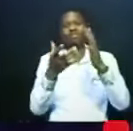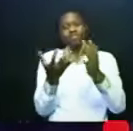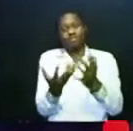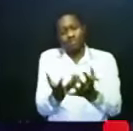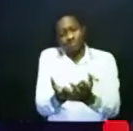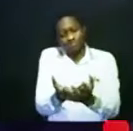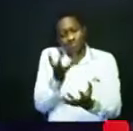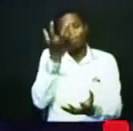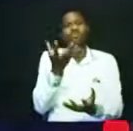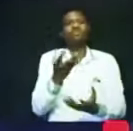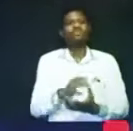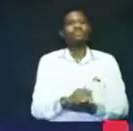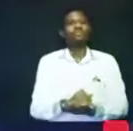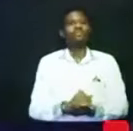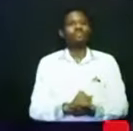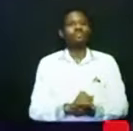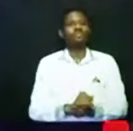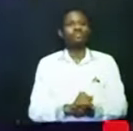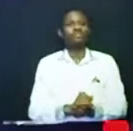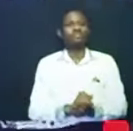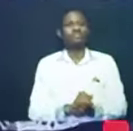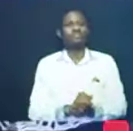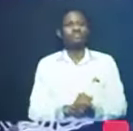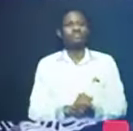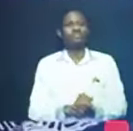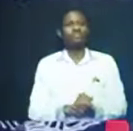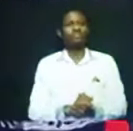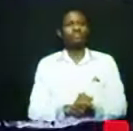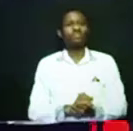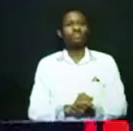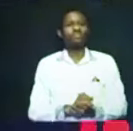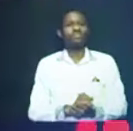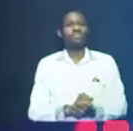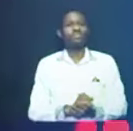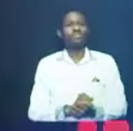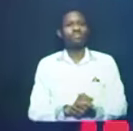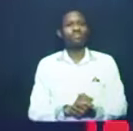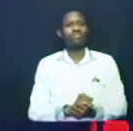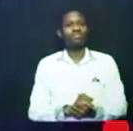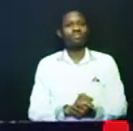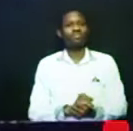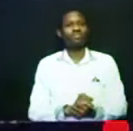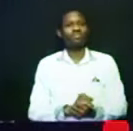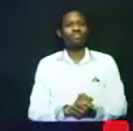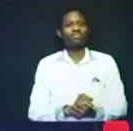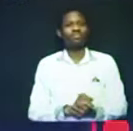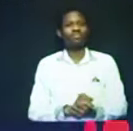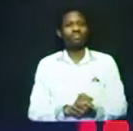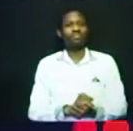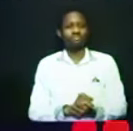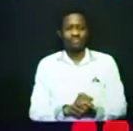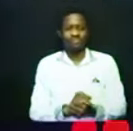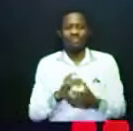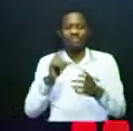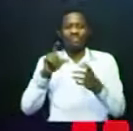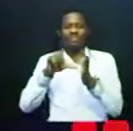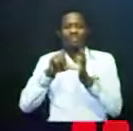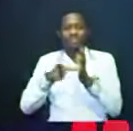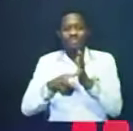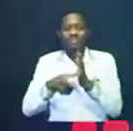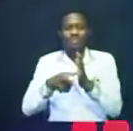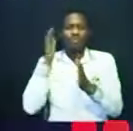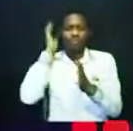what kind be ye jojo na esiwiye. The King James says that then you will make your way